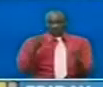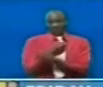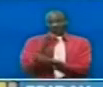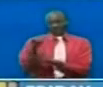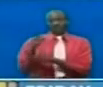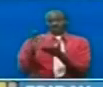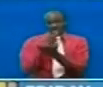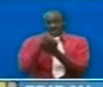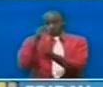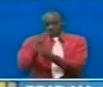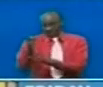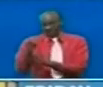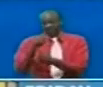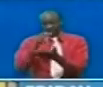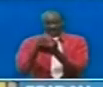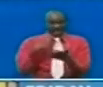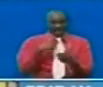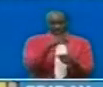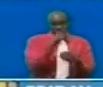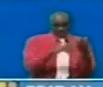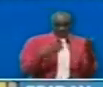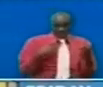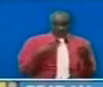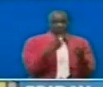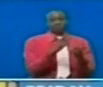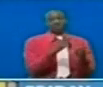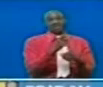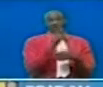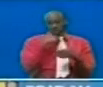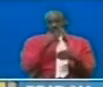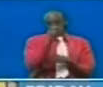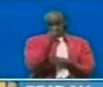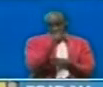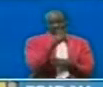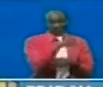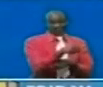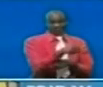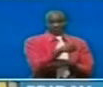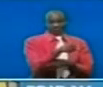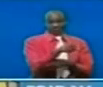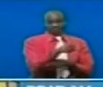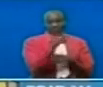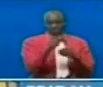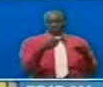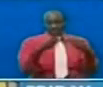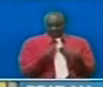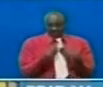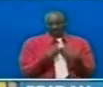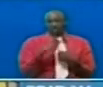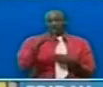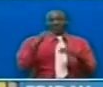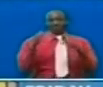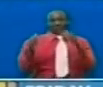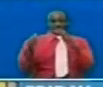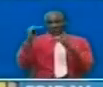it be shareholder funds and some of it being what's called Tier 2 capital, which is what the bond would give us, then you are